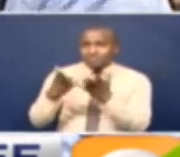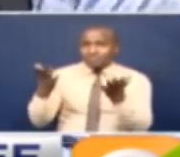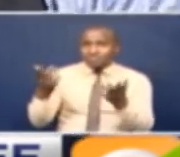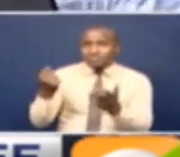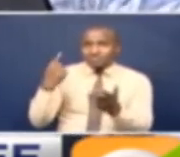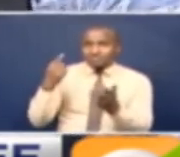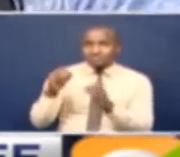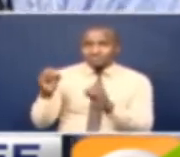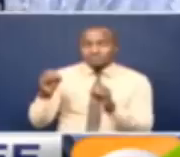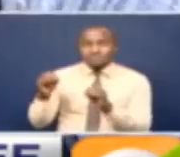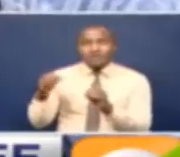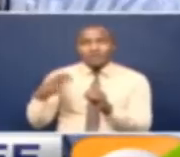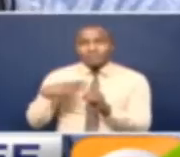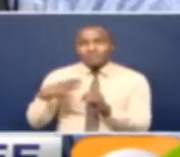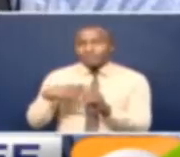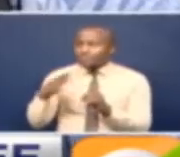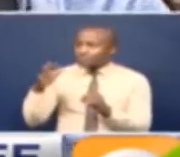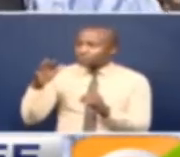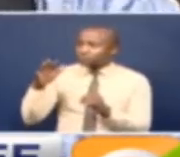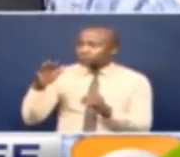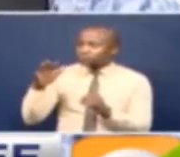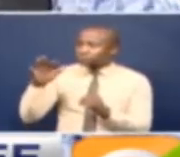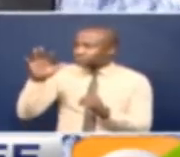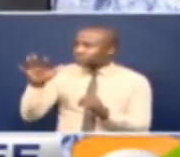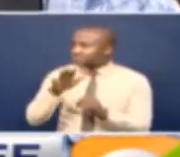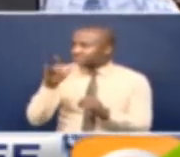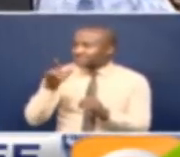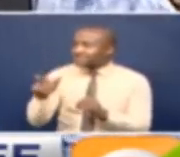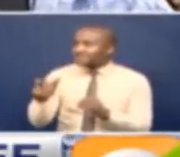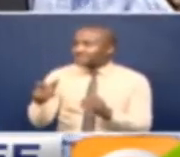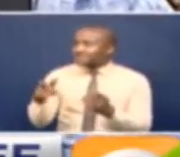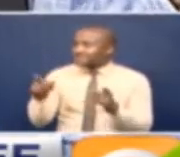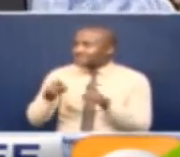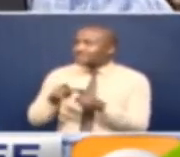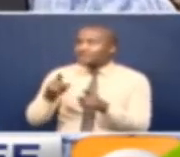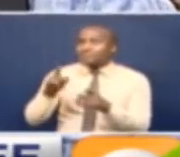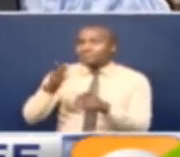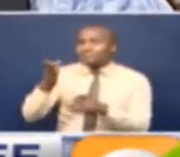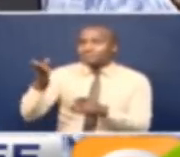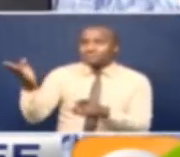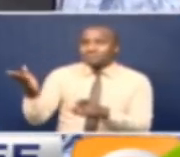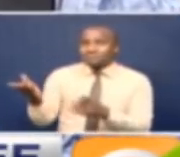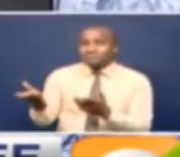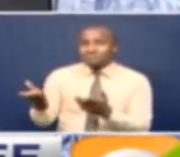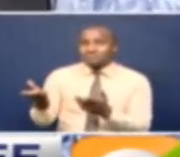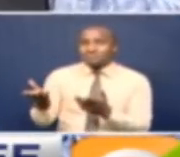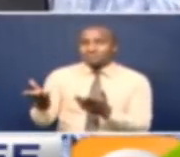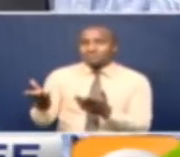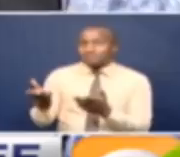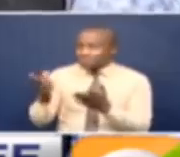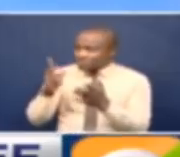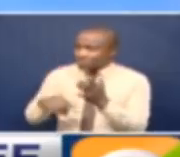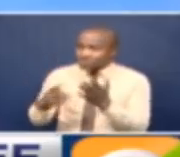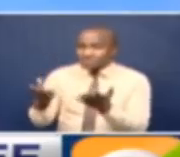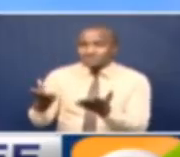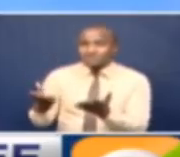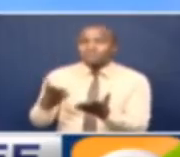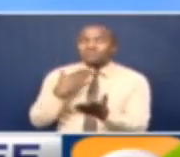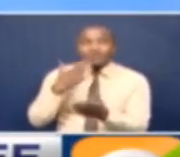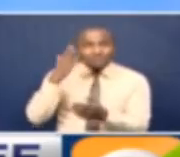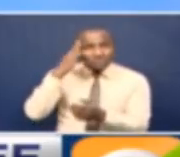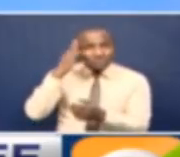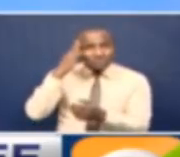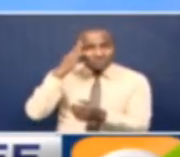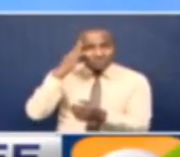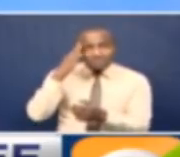and the People's Assembly again. Is this Bunge la Wananchi? I mean, what is it? We want to know. And